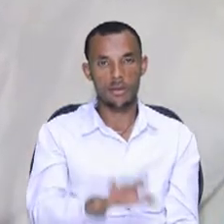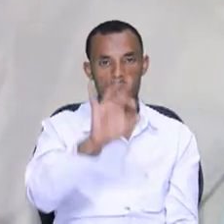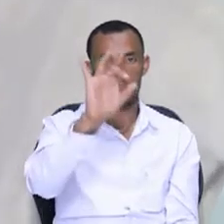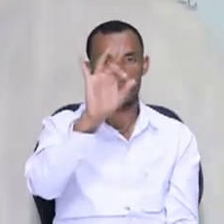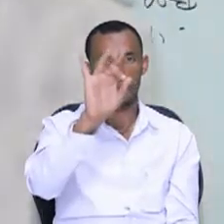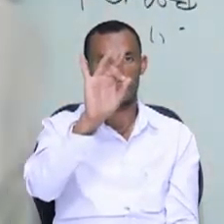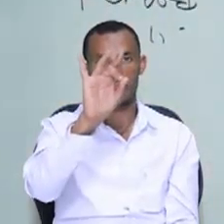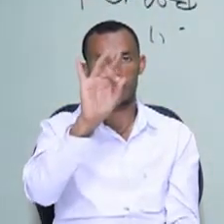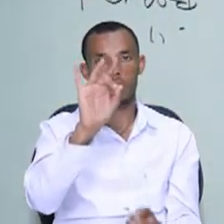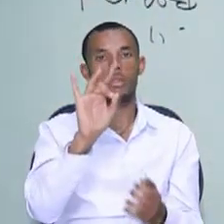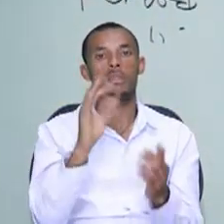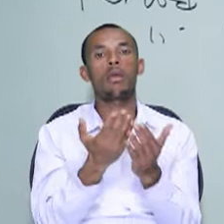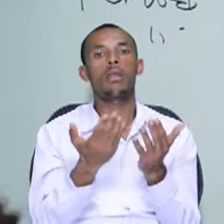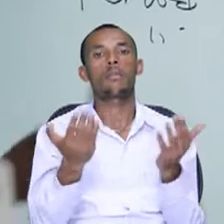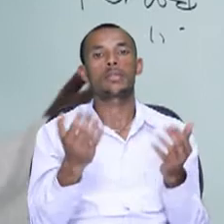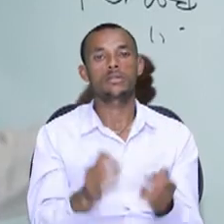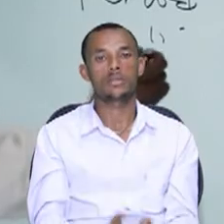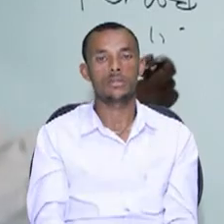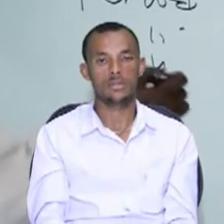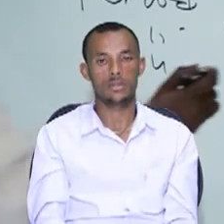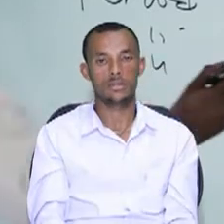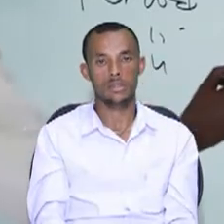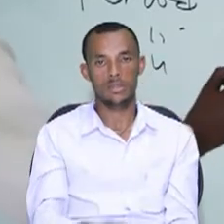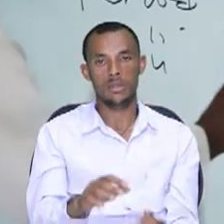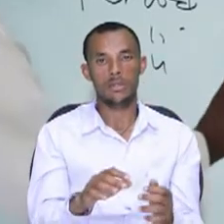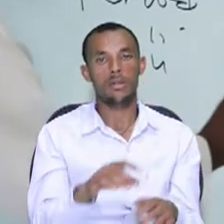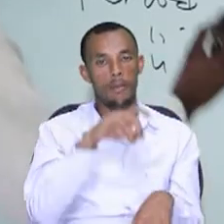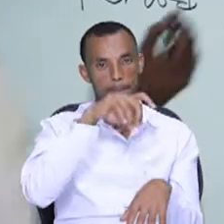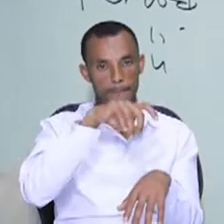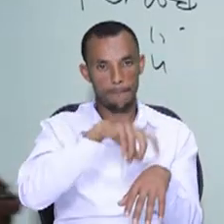8 elements. Period 3